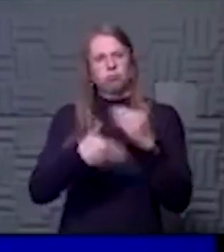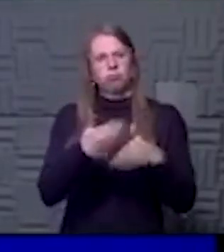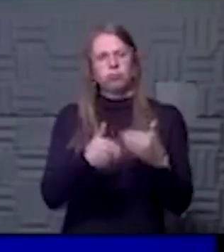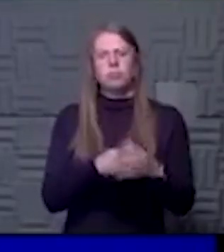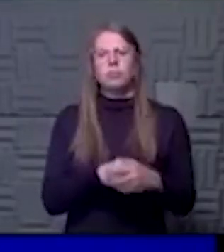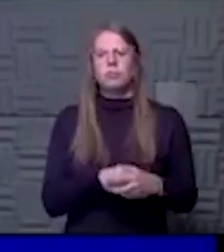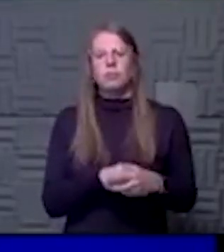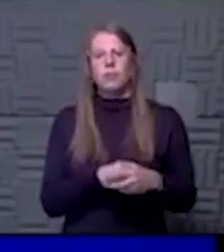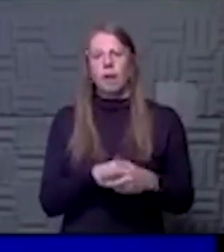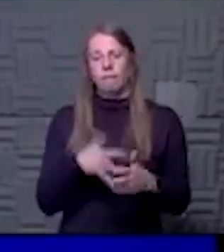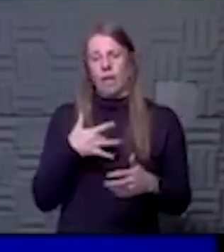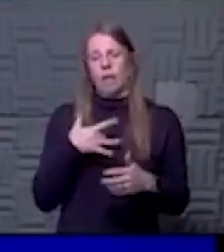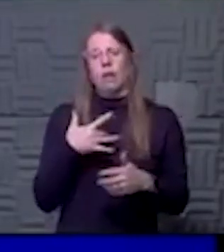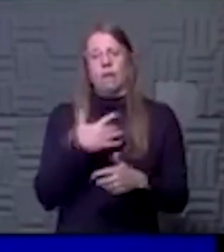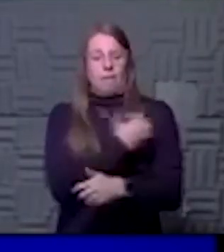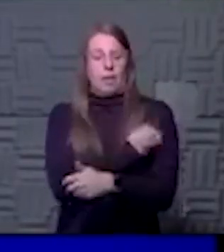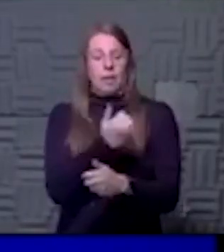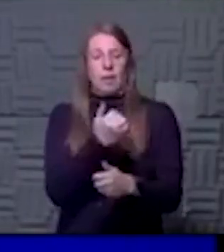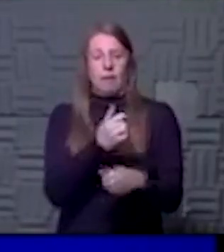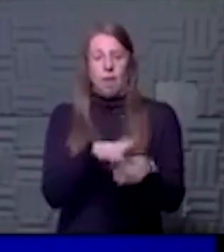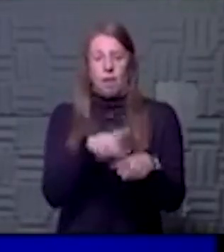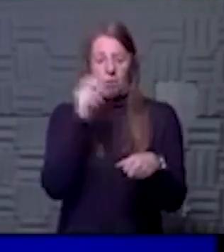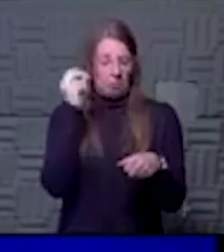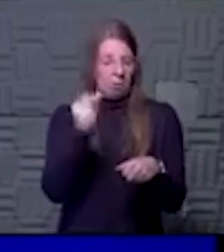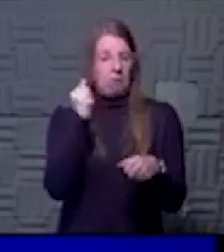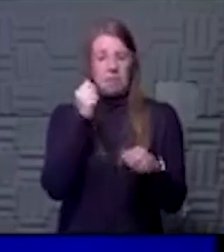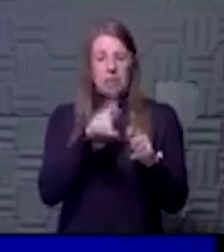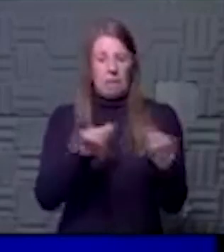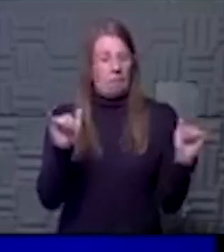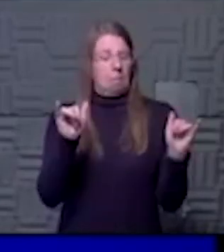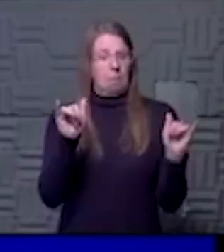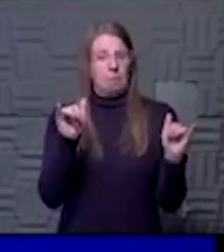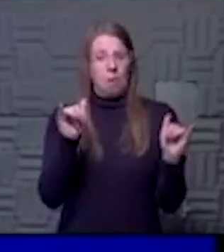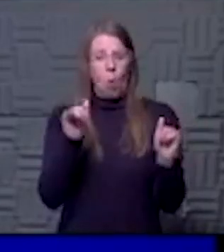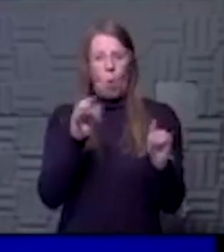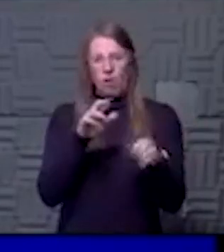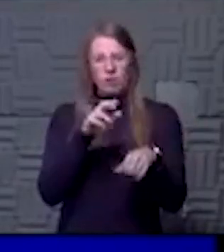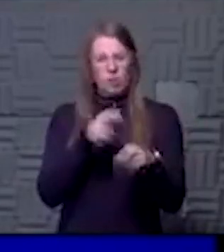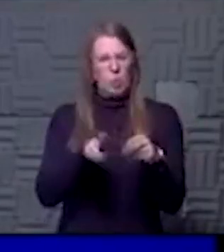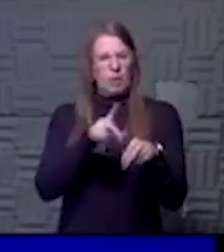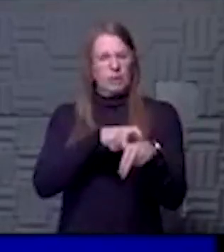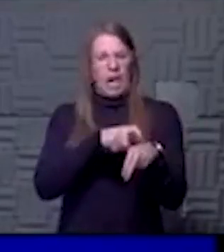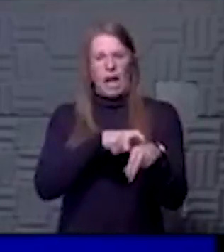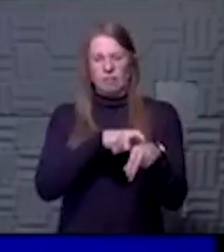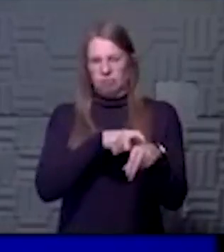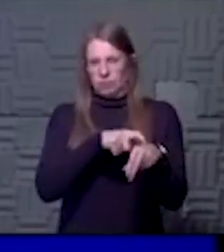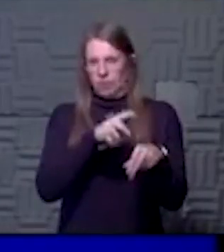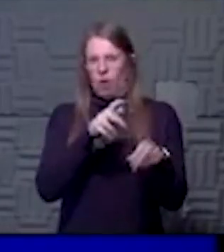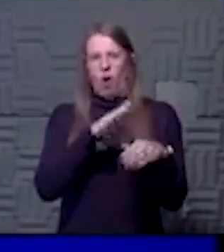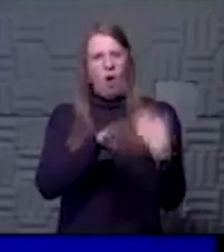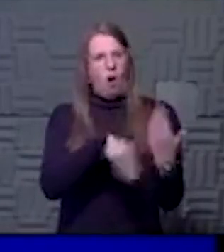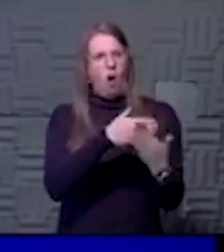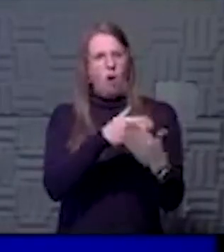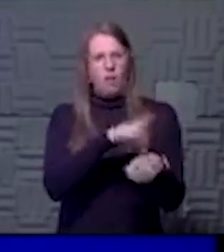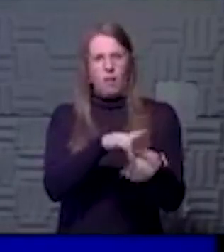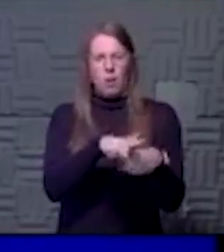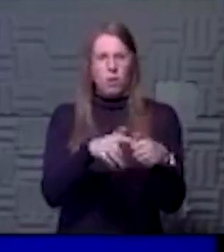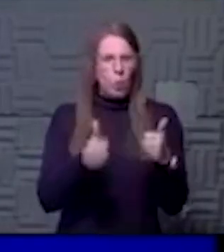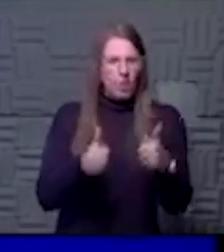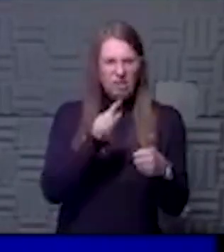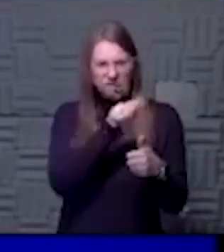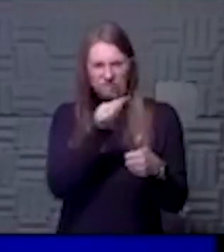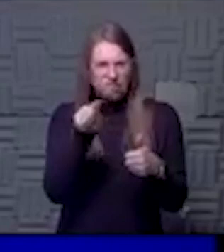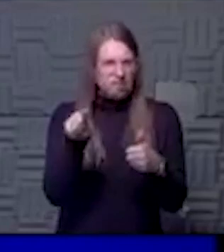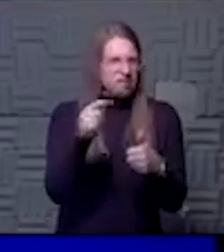there's going to be a lot of vaccines available all at once, or at least over a very short period of time they'll start rolling in. And then it's going to be, well, which one do you get? And that I